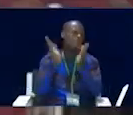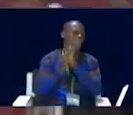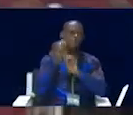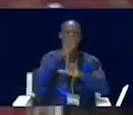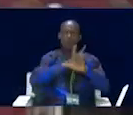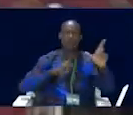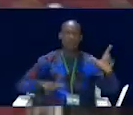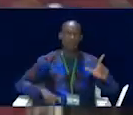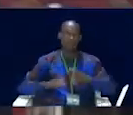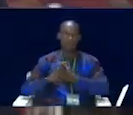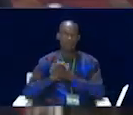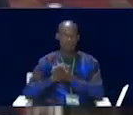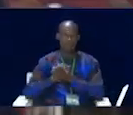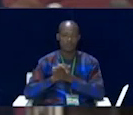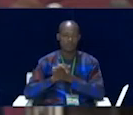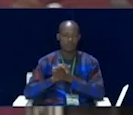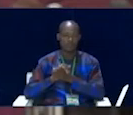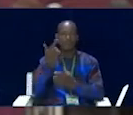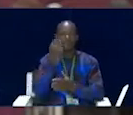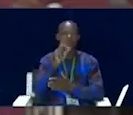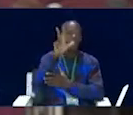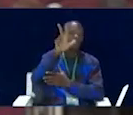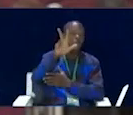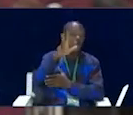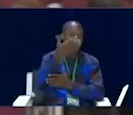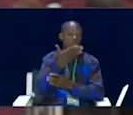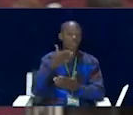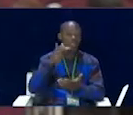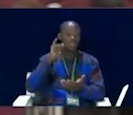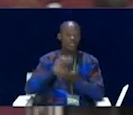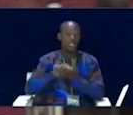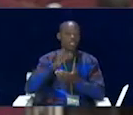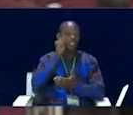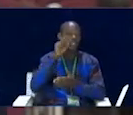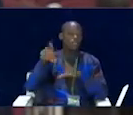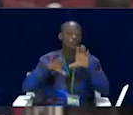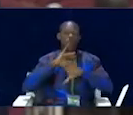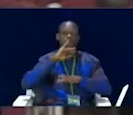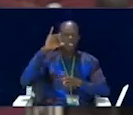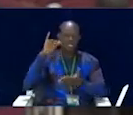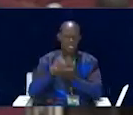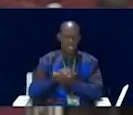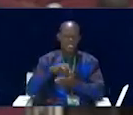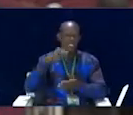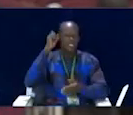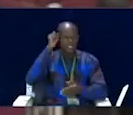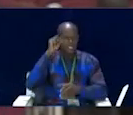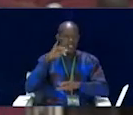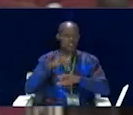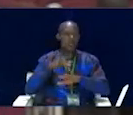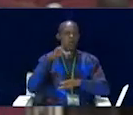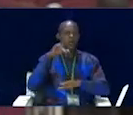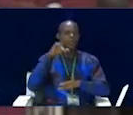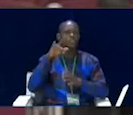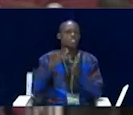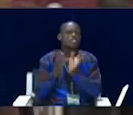The third thing that she did is that she touched Jesus. He touched me.